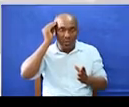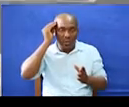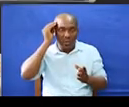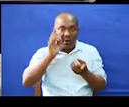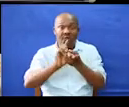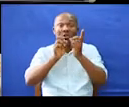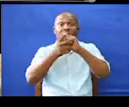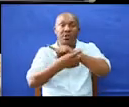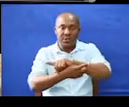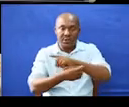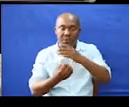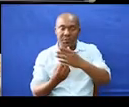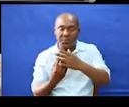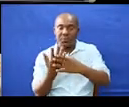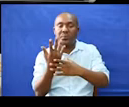theories.